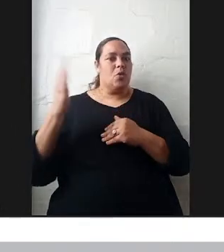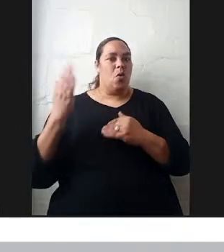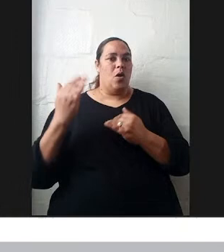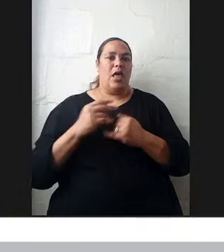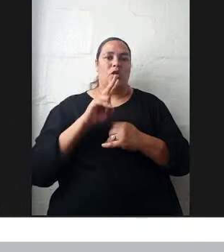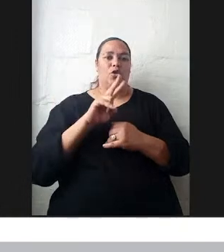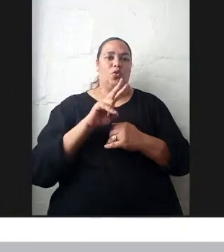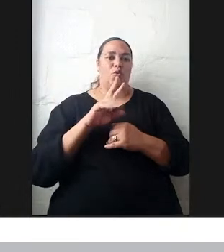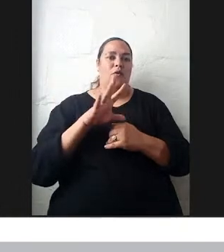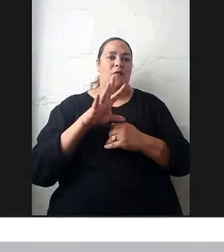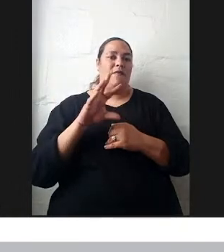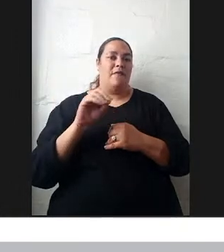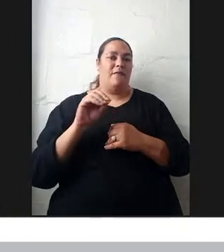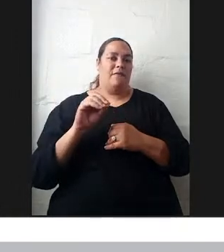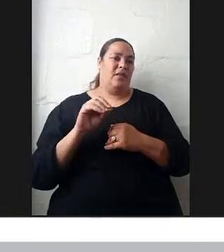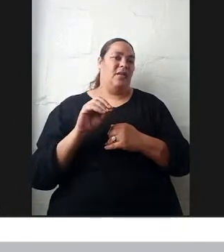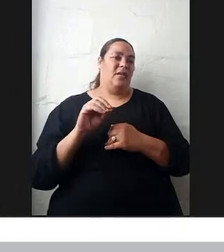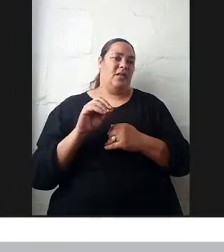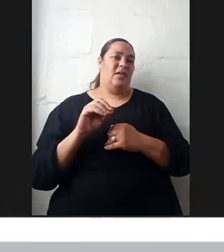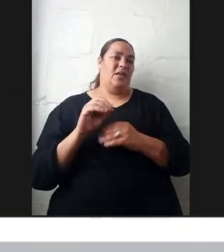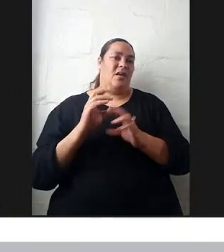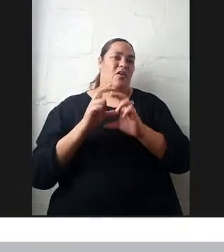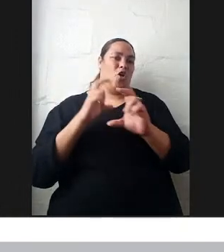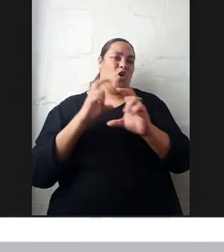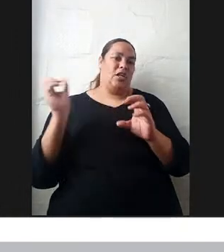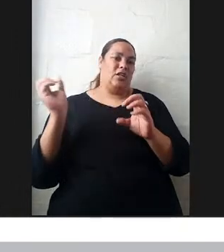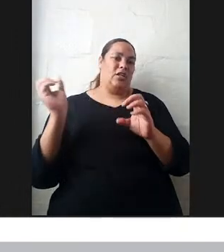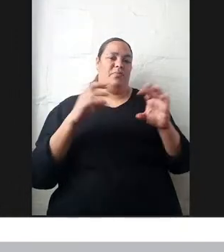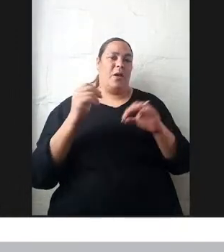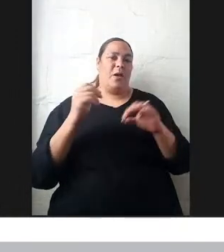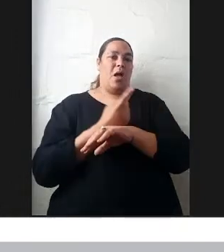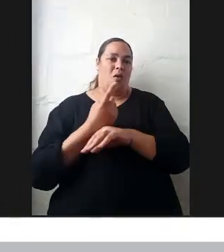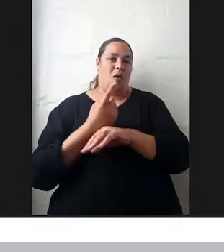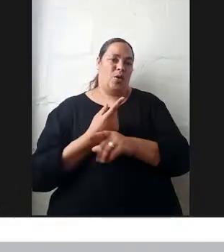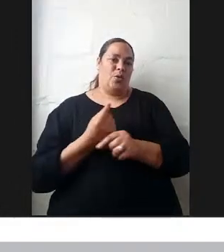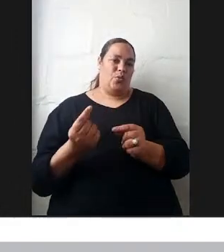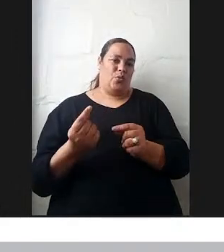250 containers per hour. You know,